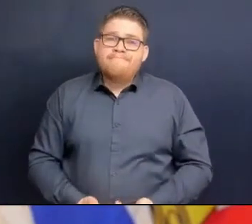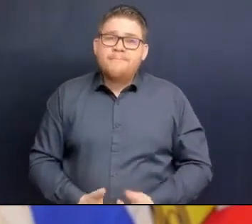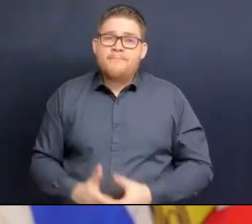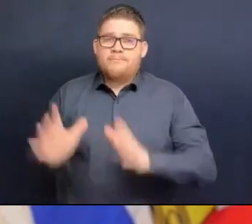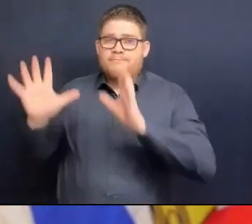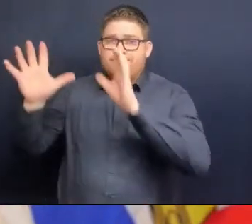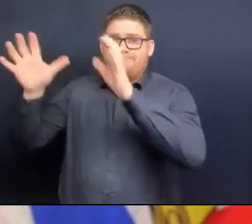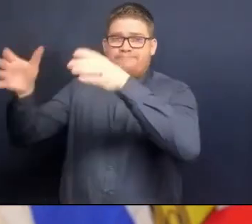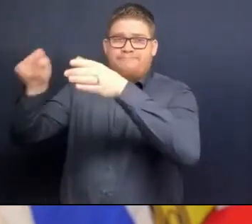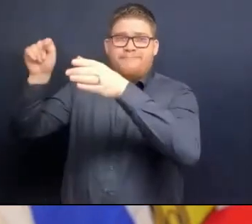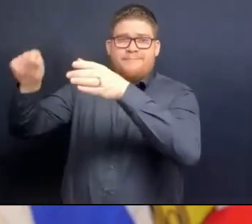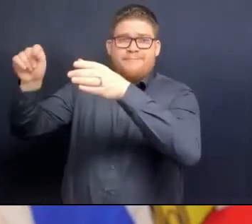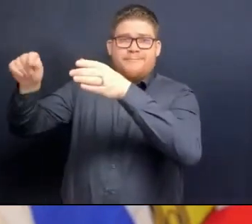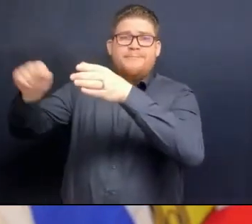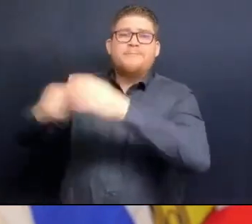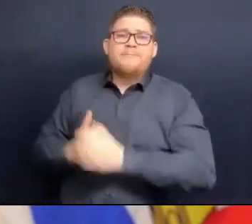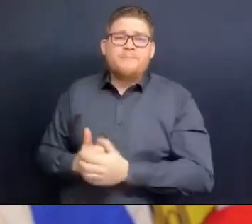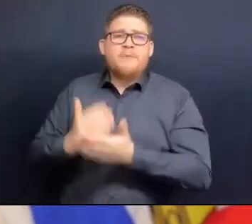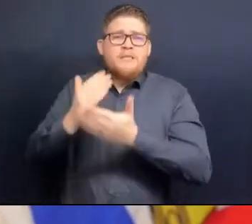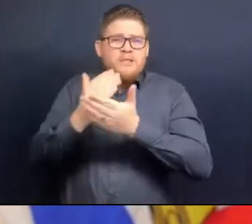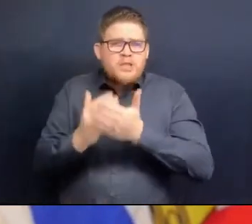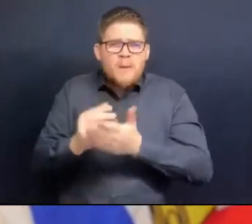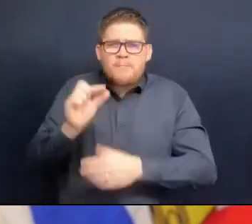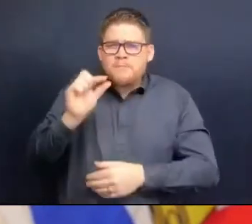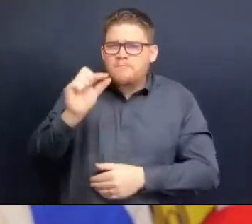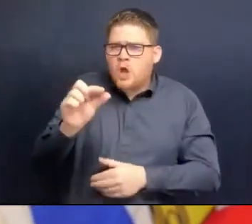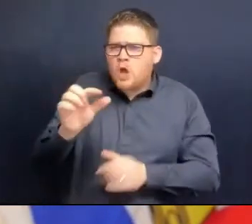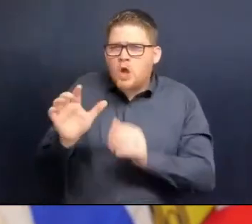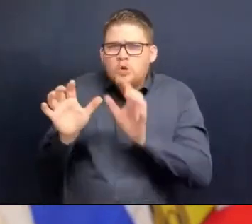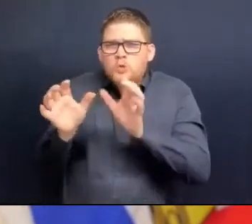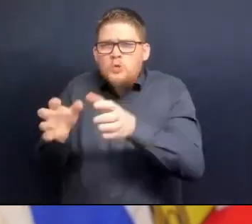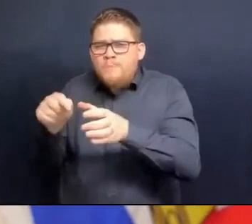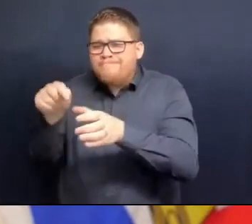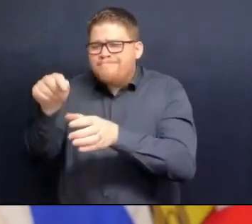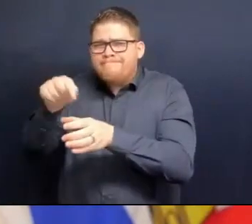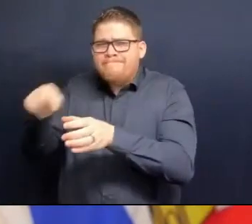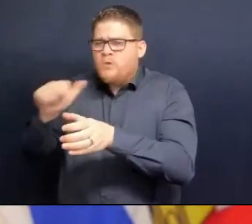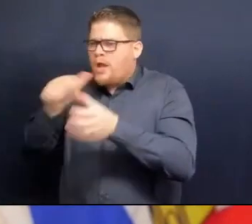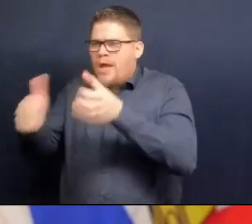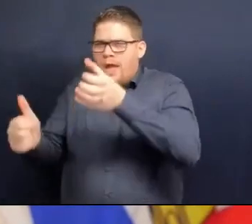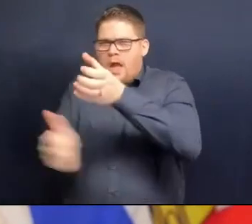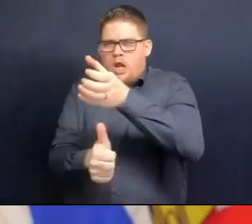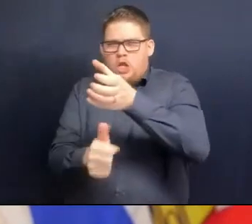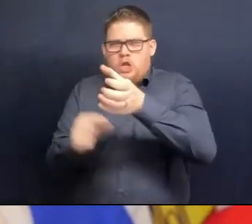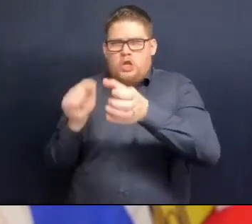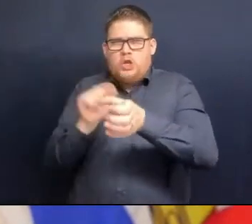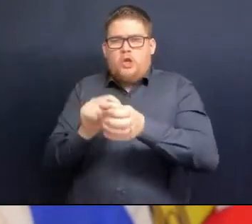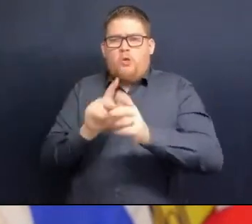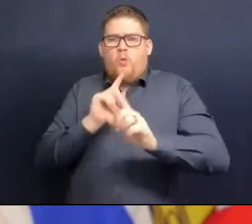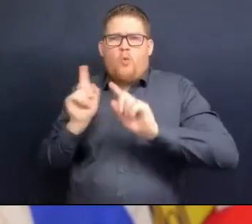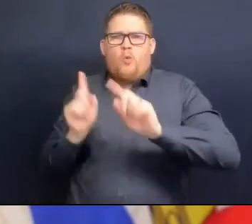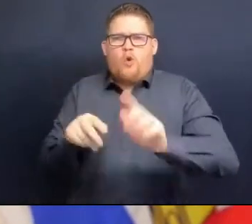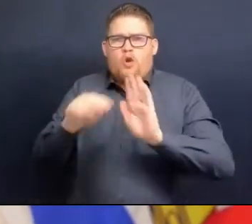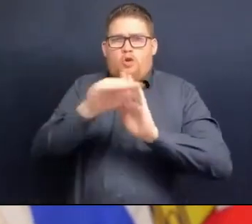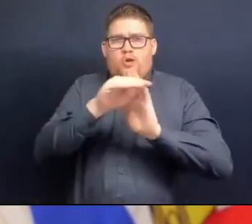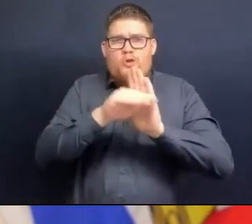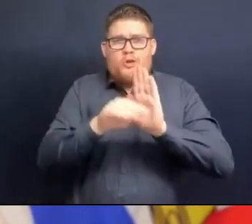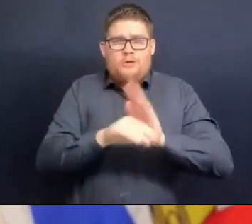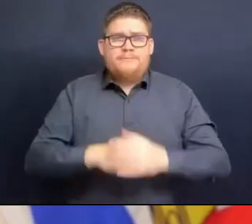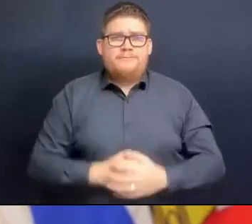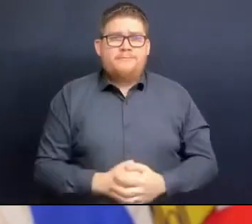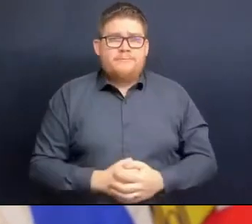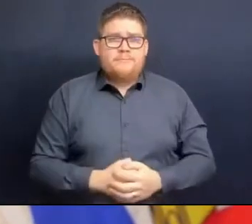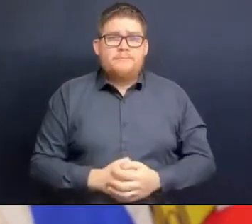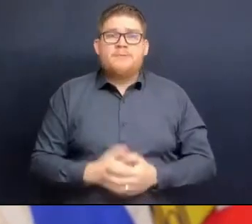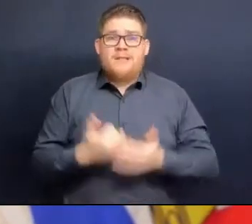them, who are not involved in the other orders that we have out. And that's why I put that in the broader healthcare worker